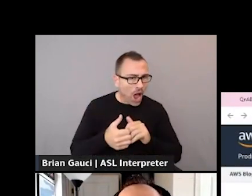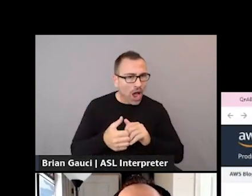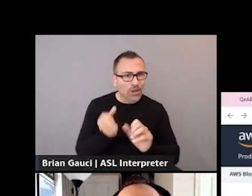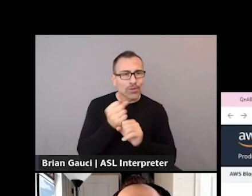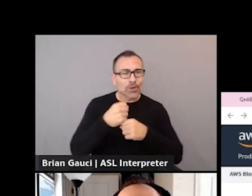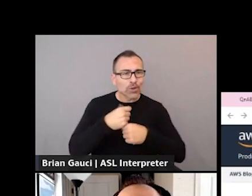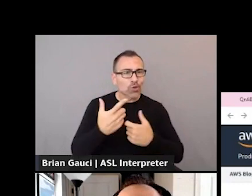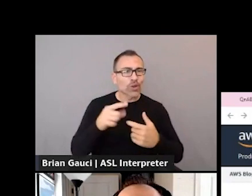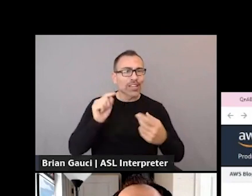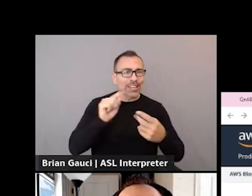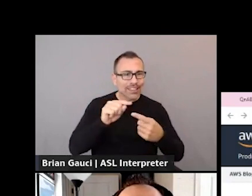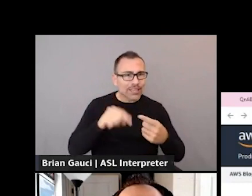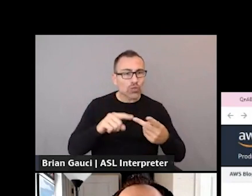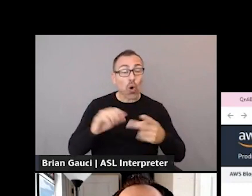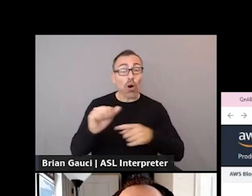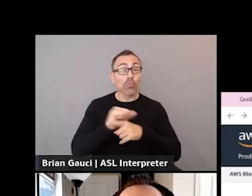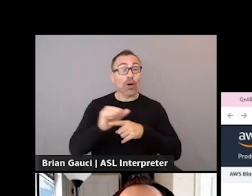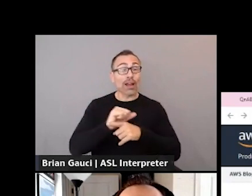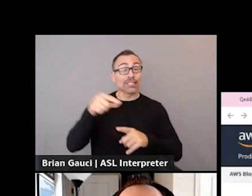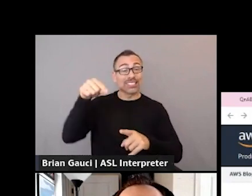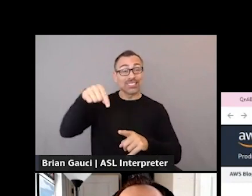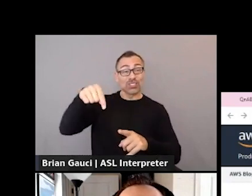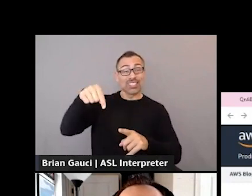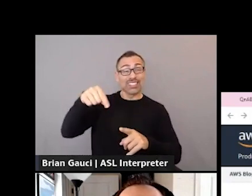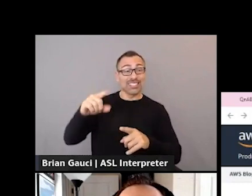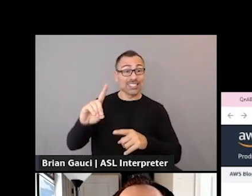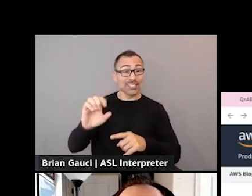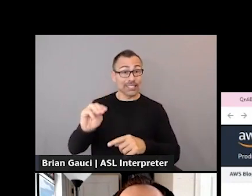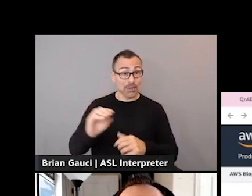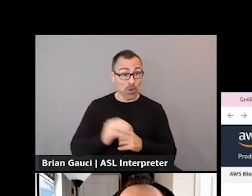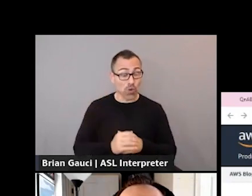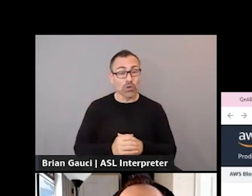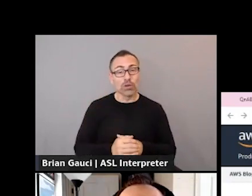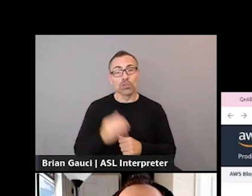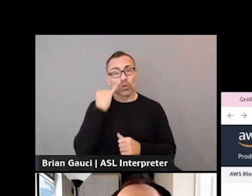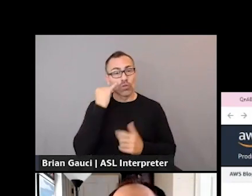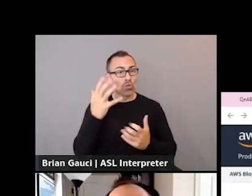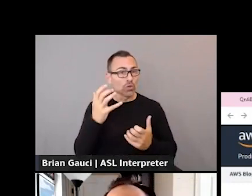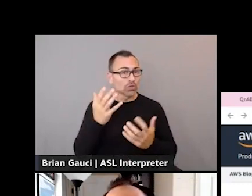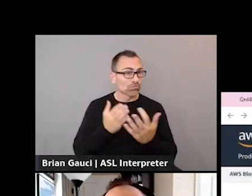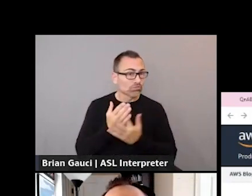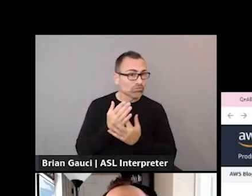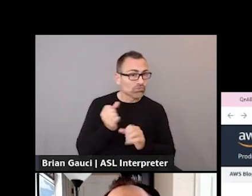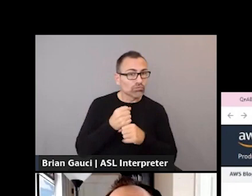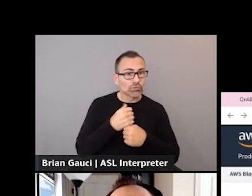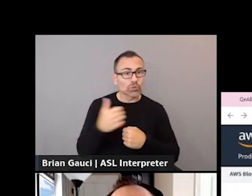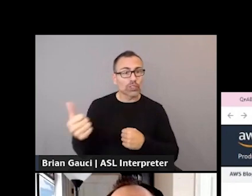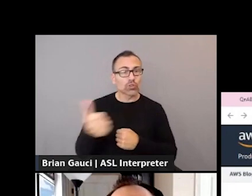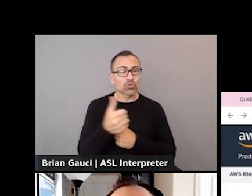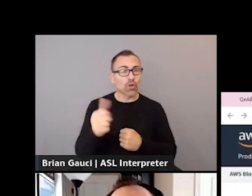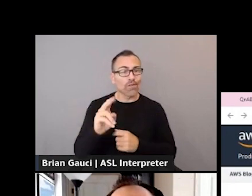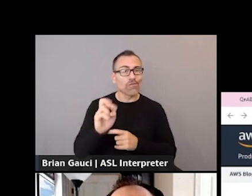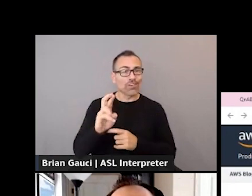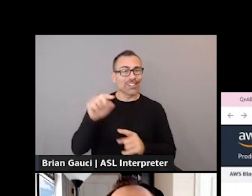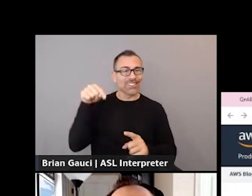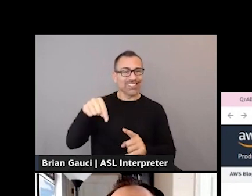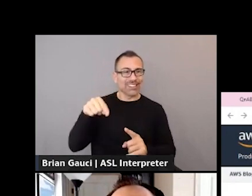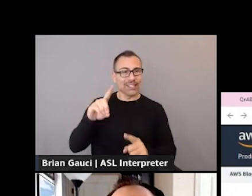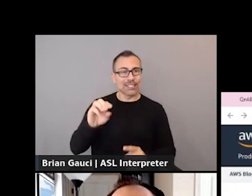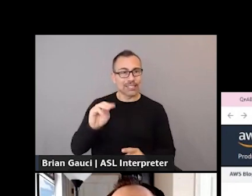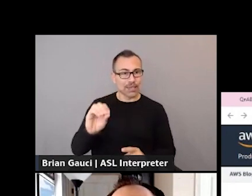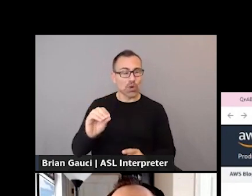practice with this actual demo. So if you wanted to go through and create your own version of this exact demo, this is